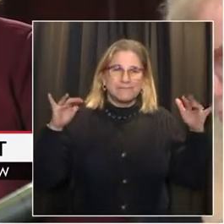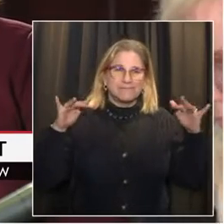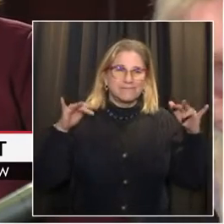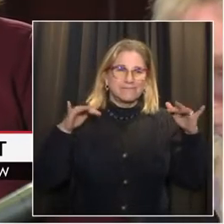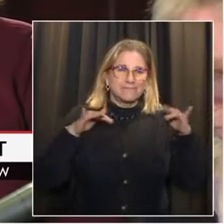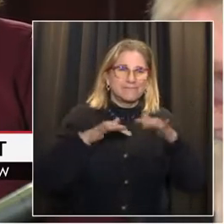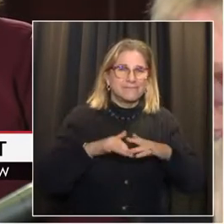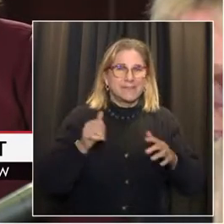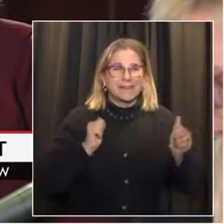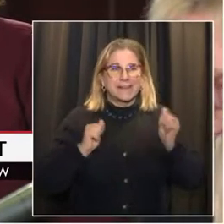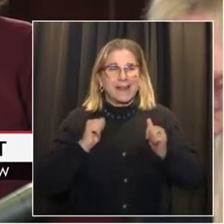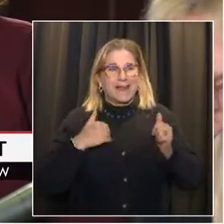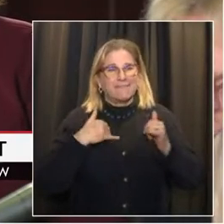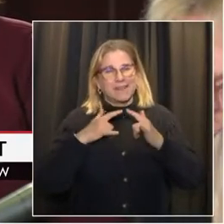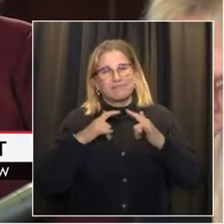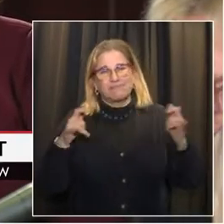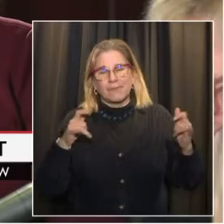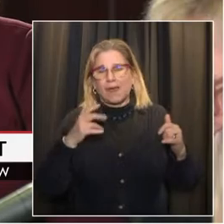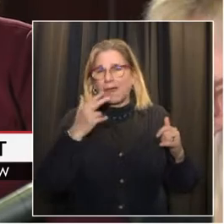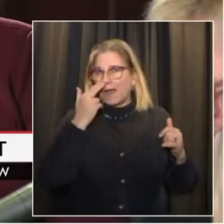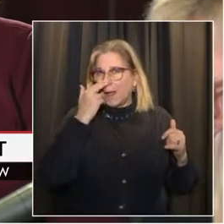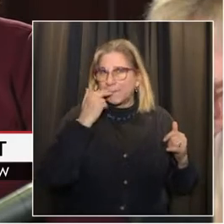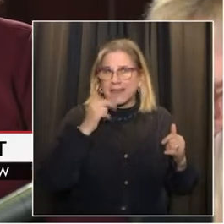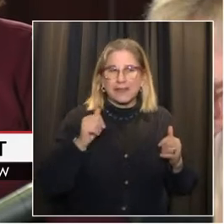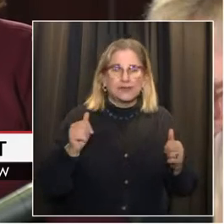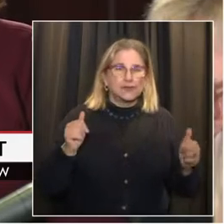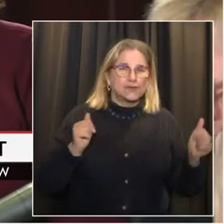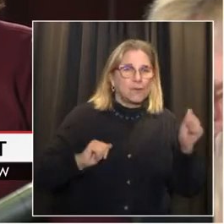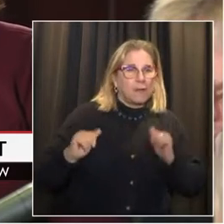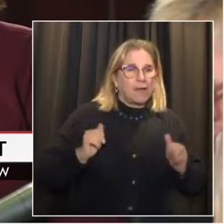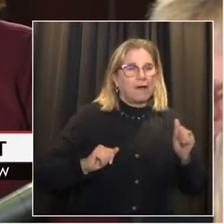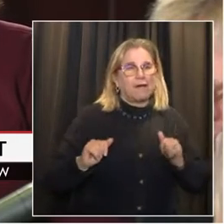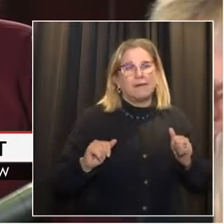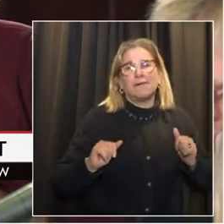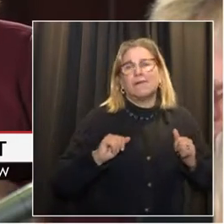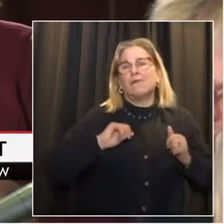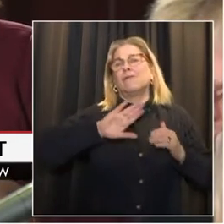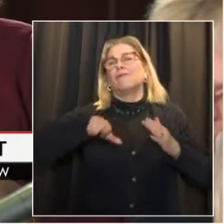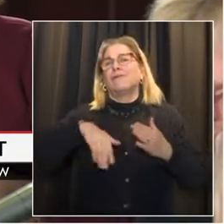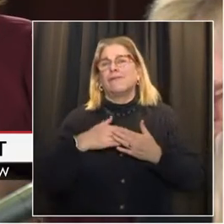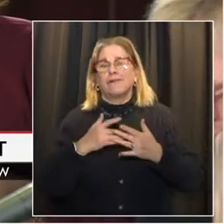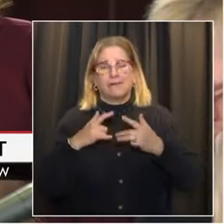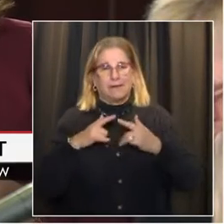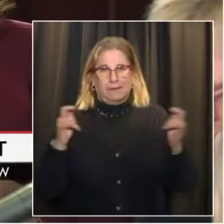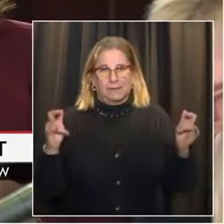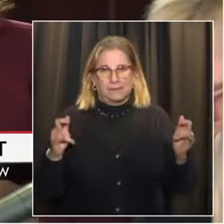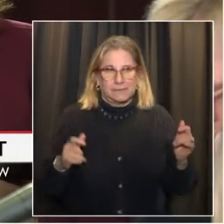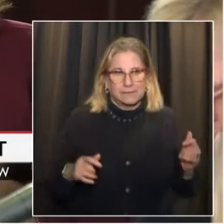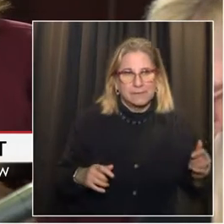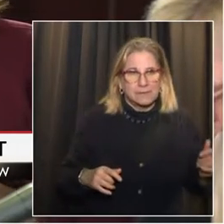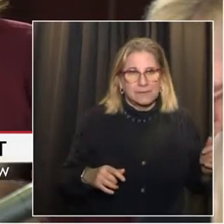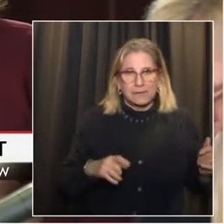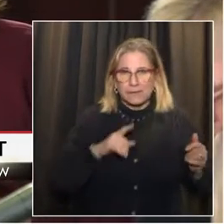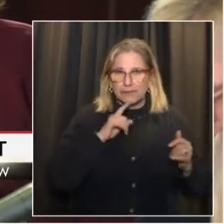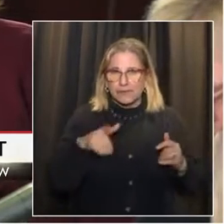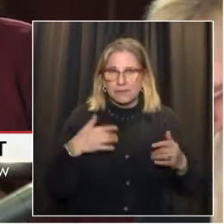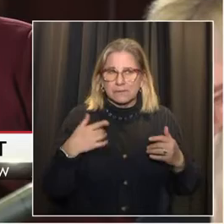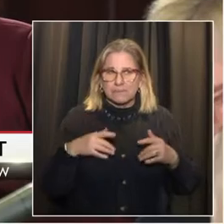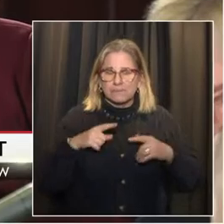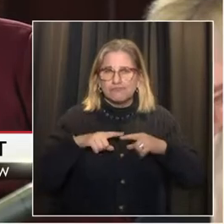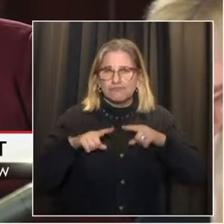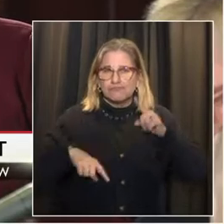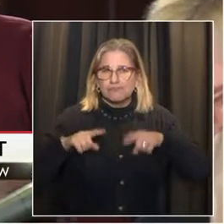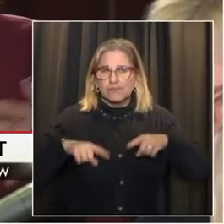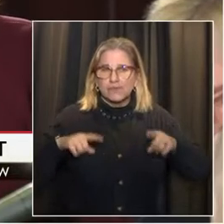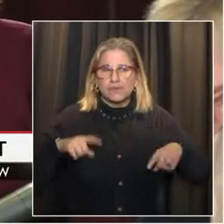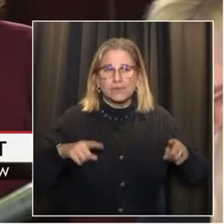our theaters in this city are just incredibly dynamic. A lot of plays and productions get